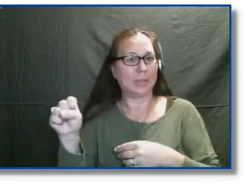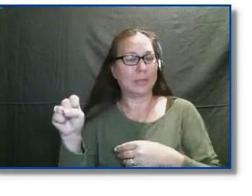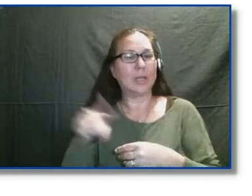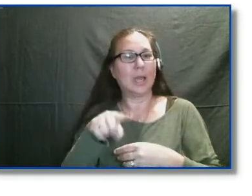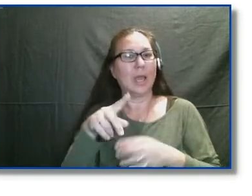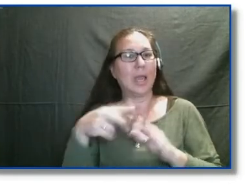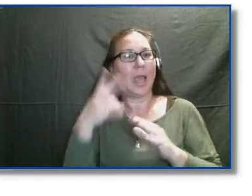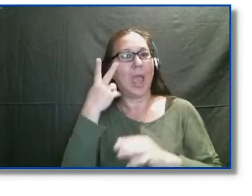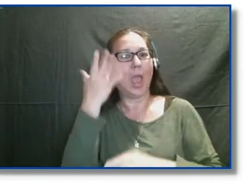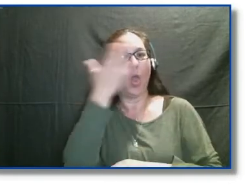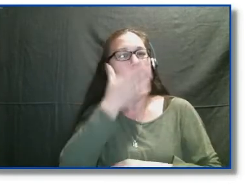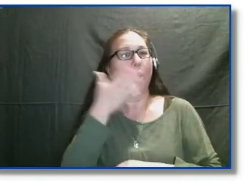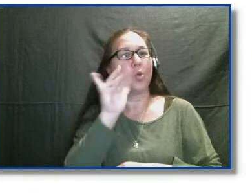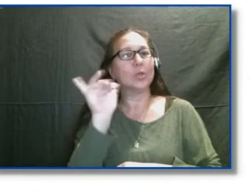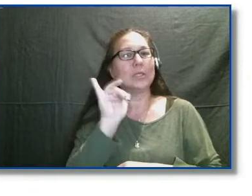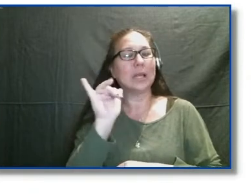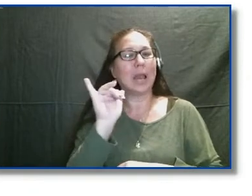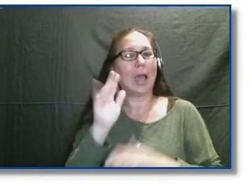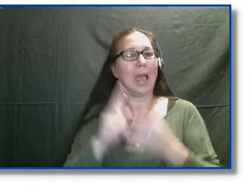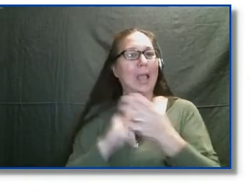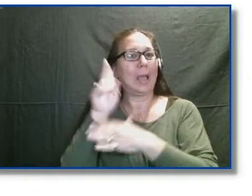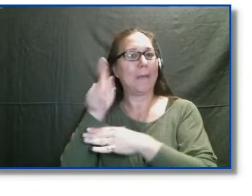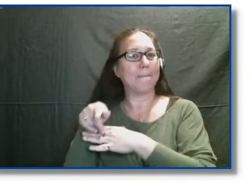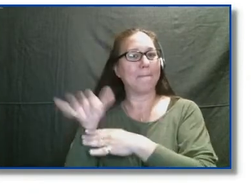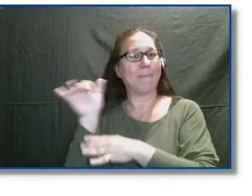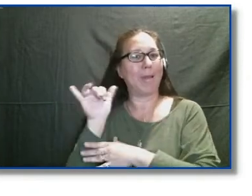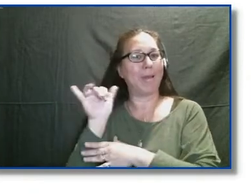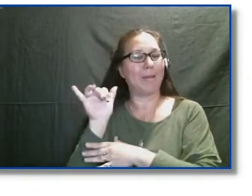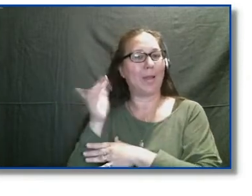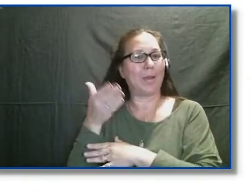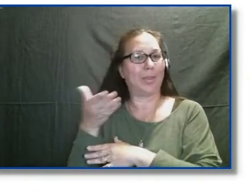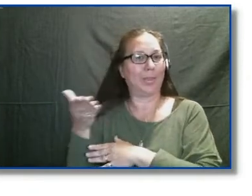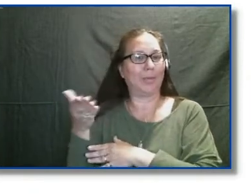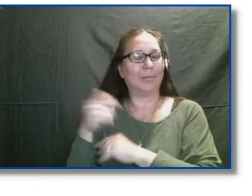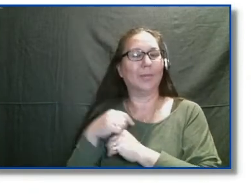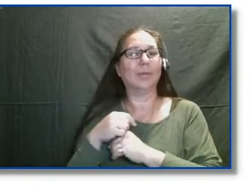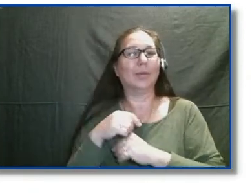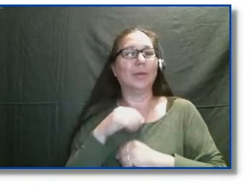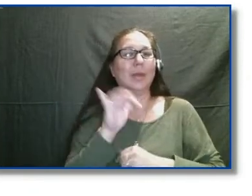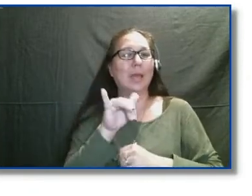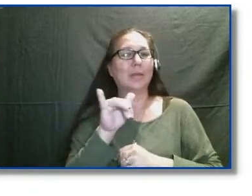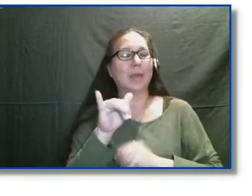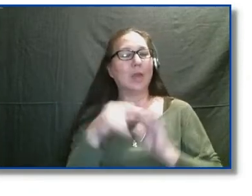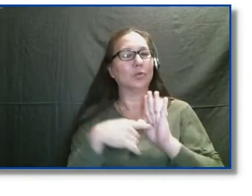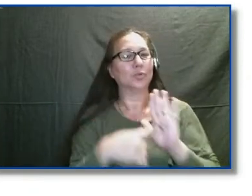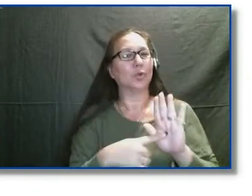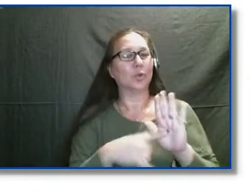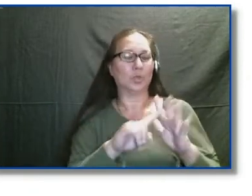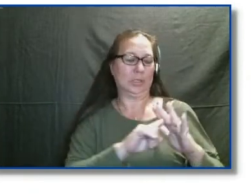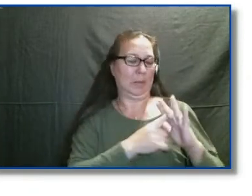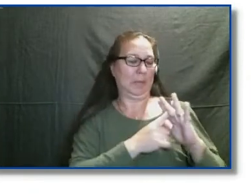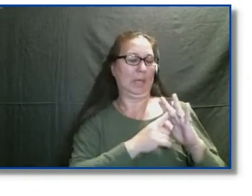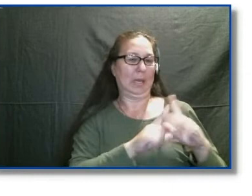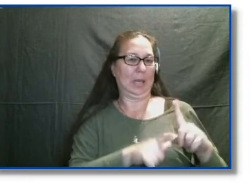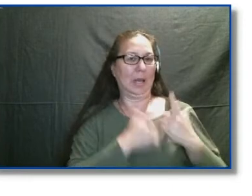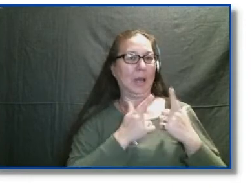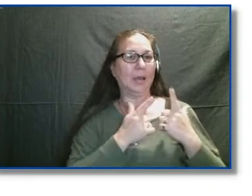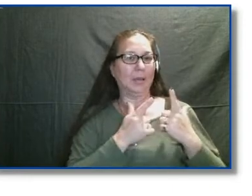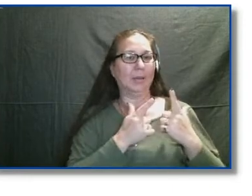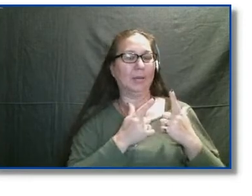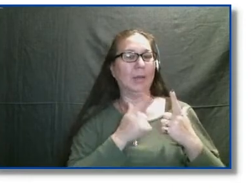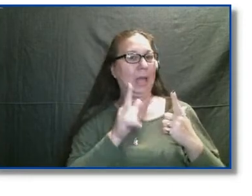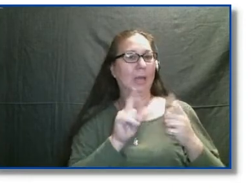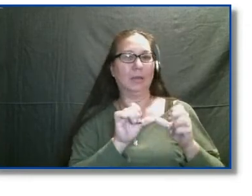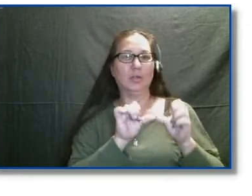plant-like forms. And these are actually the same metals that were present at the beginning of life, and they just preceded life, and